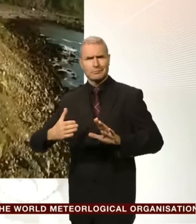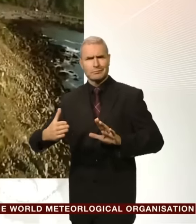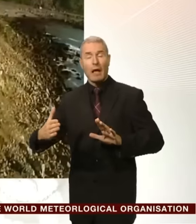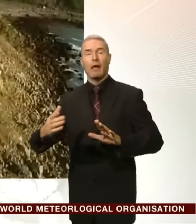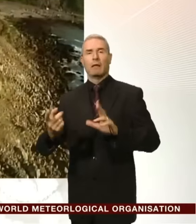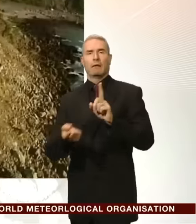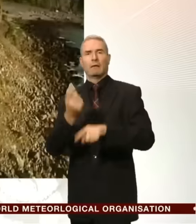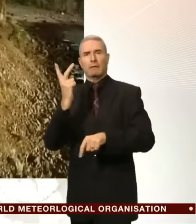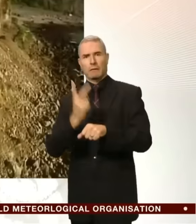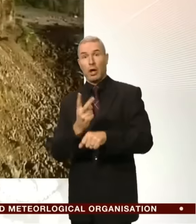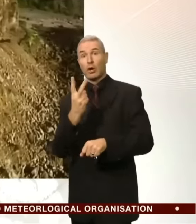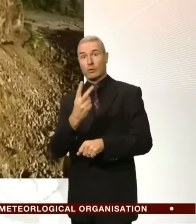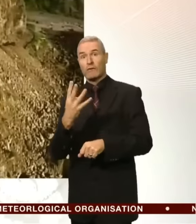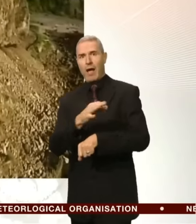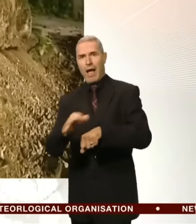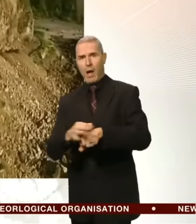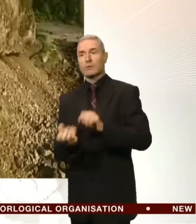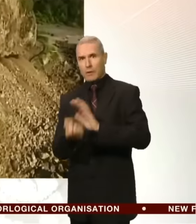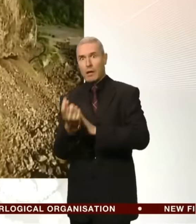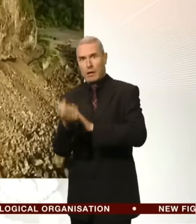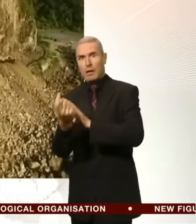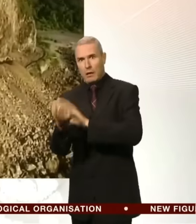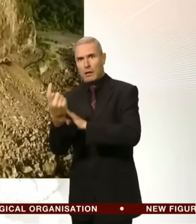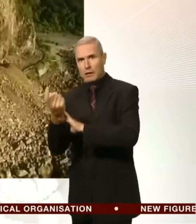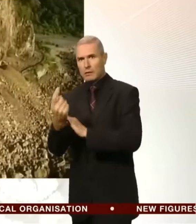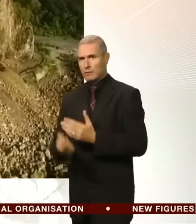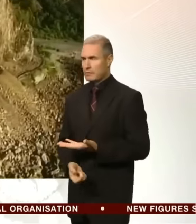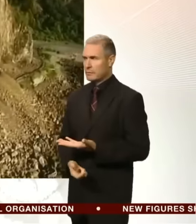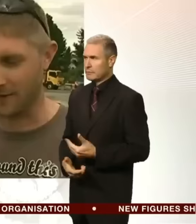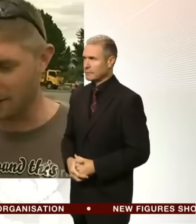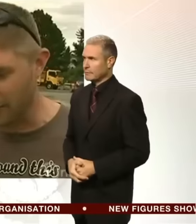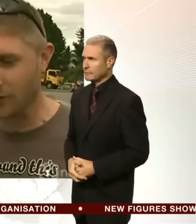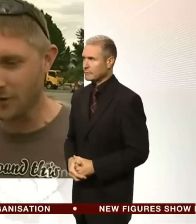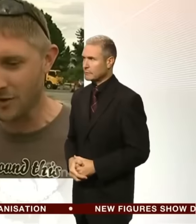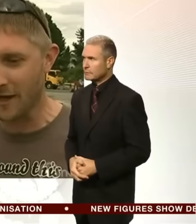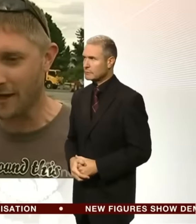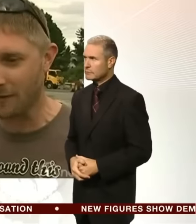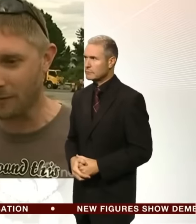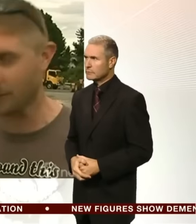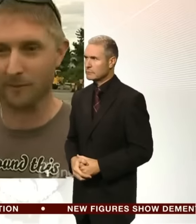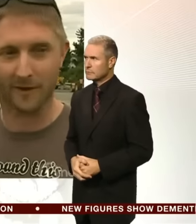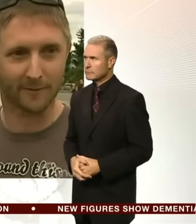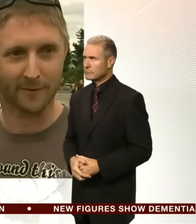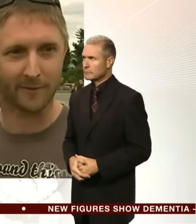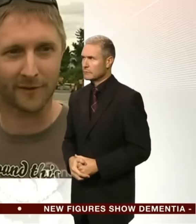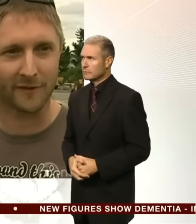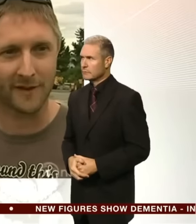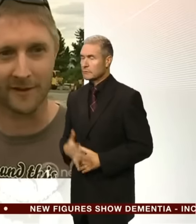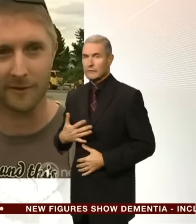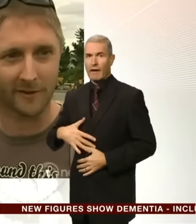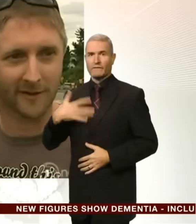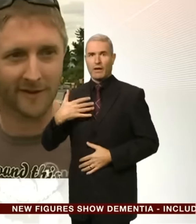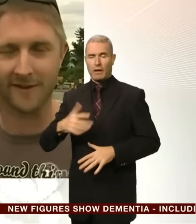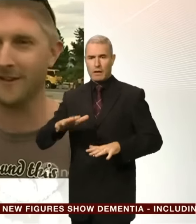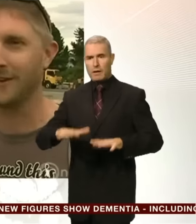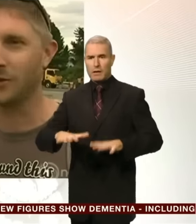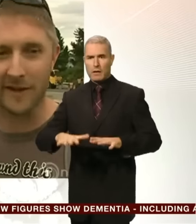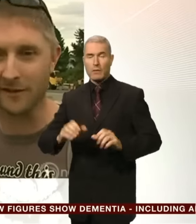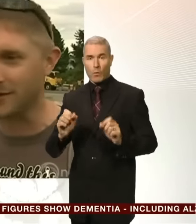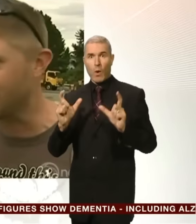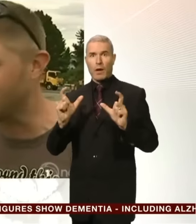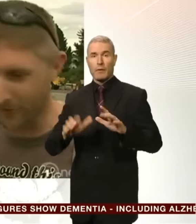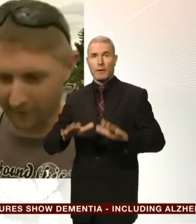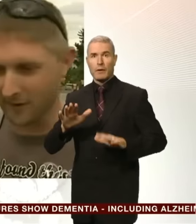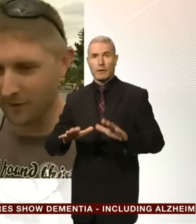followed by more than 24 hours of nerve-wracking aftershocks. Caravan started shaking, we wake up with a big fright, you know, what's going on?